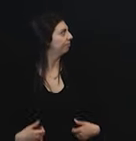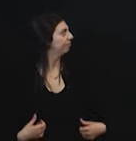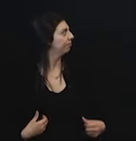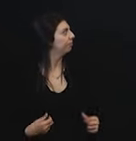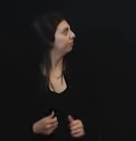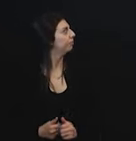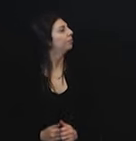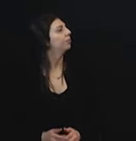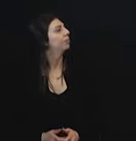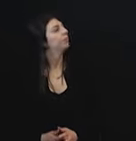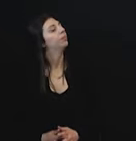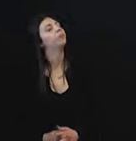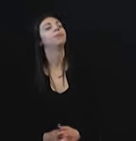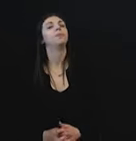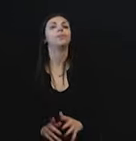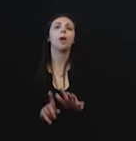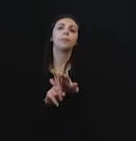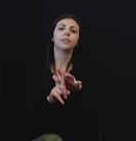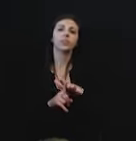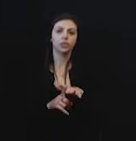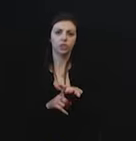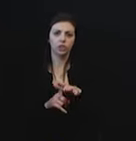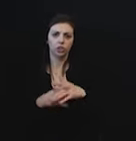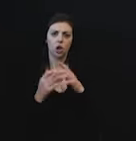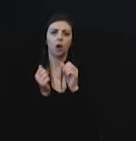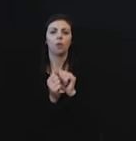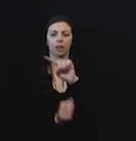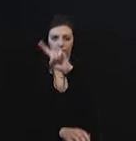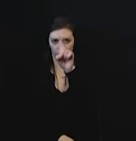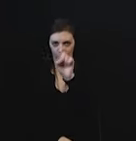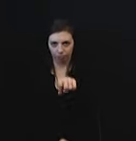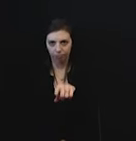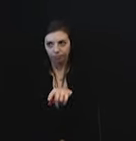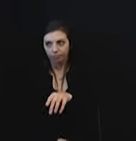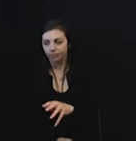So I want to start out with a question to you this morning as we open up God's word.